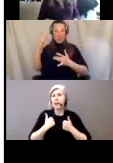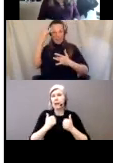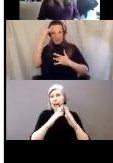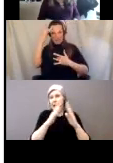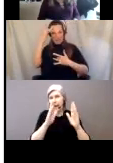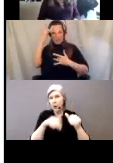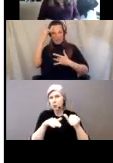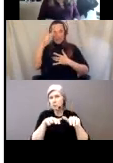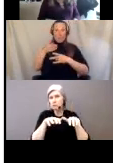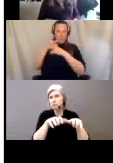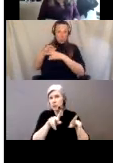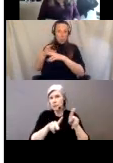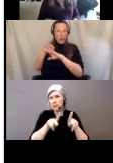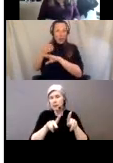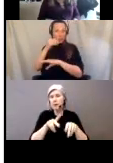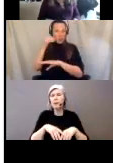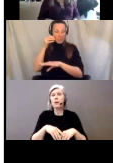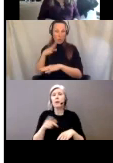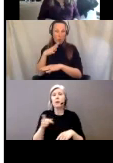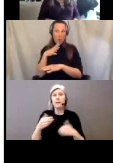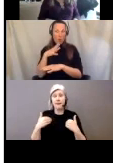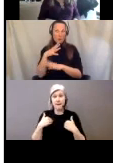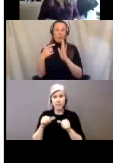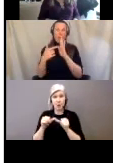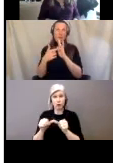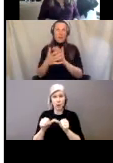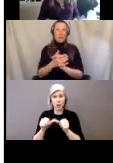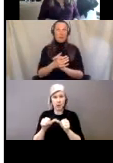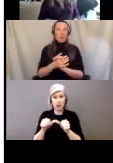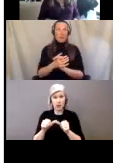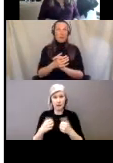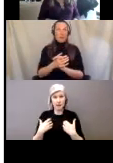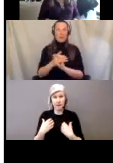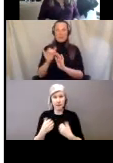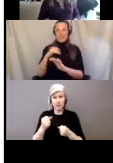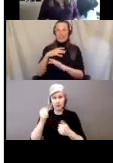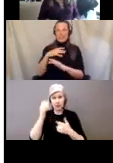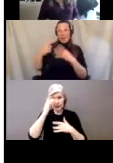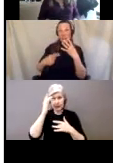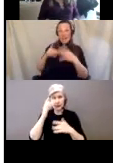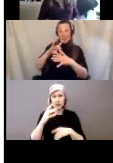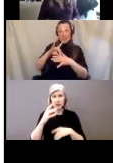an eligible chronic health condition, if they're above the age of 60,